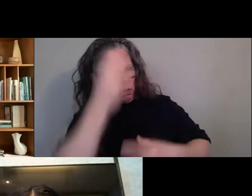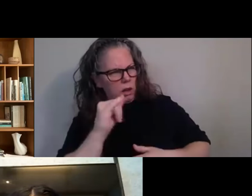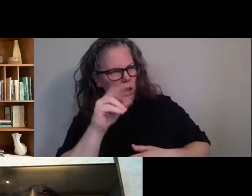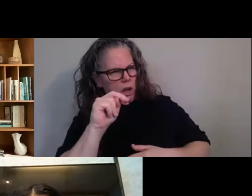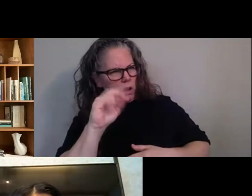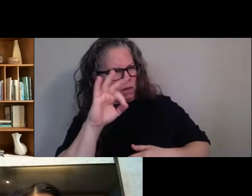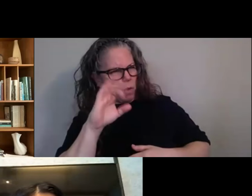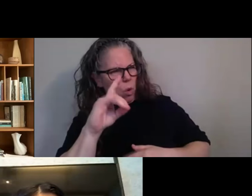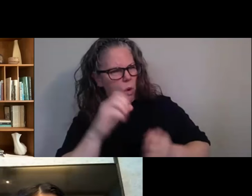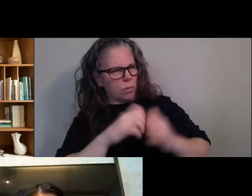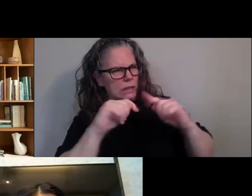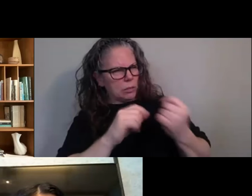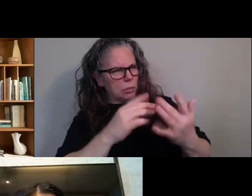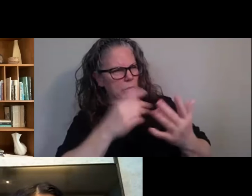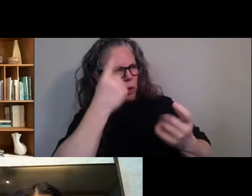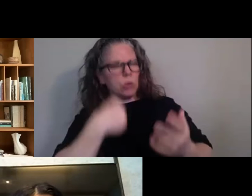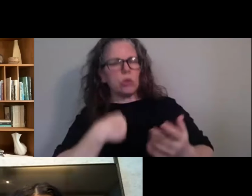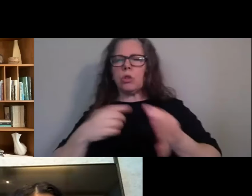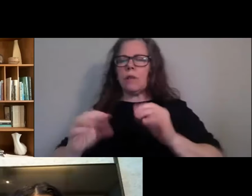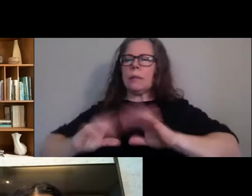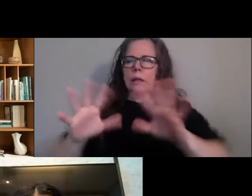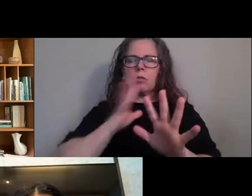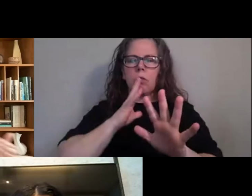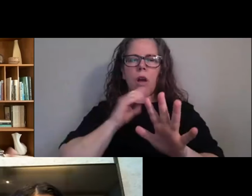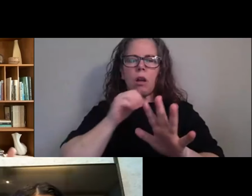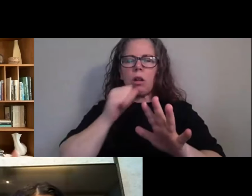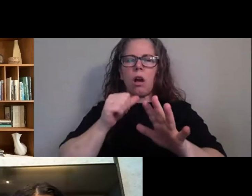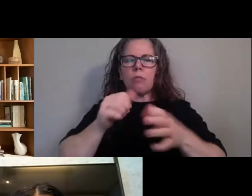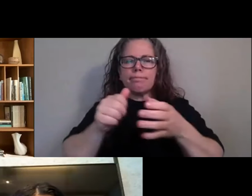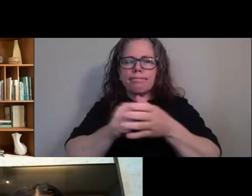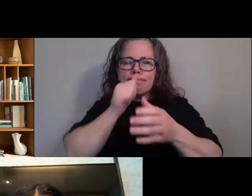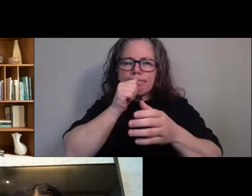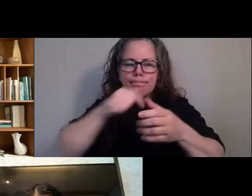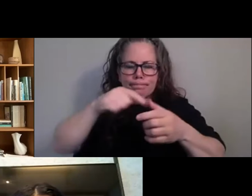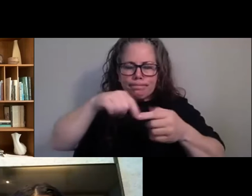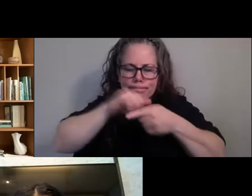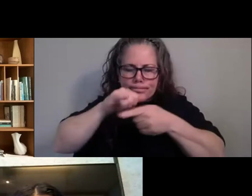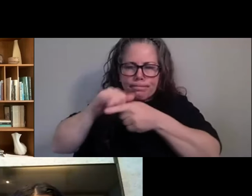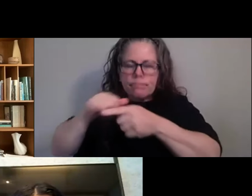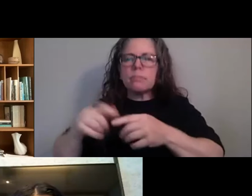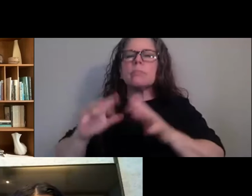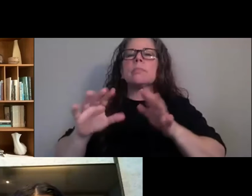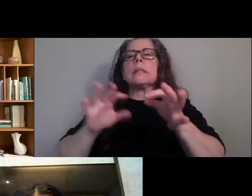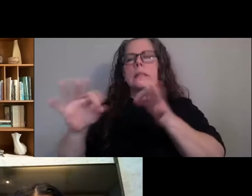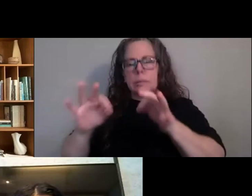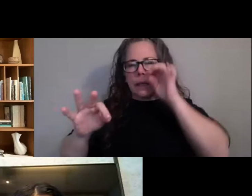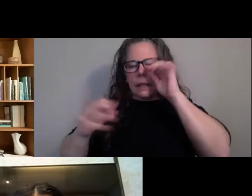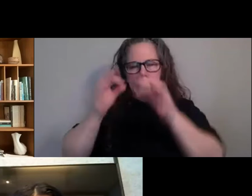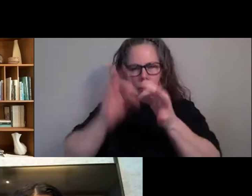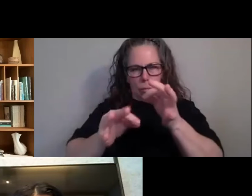that folks understand what you're saying. Right. And even if you have to start by saying, well, this legislation is to help children